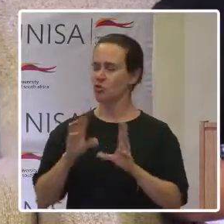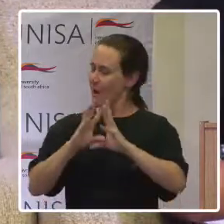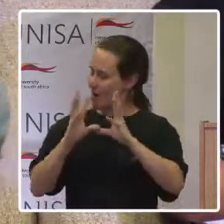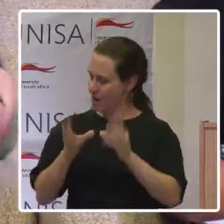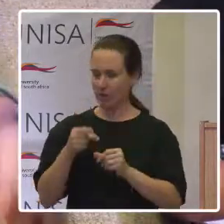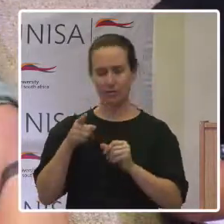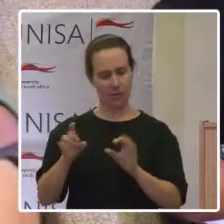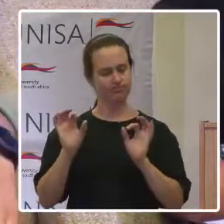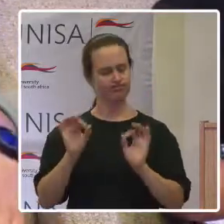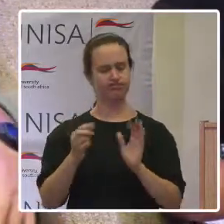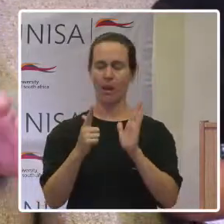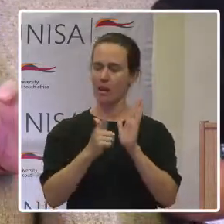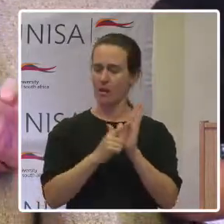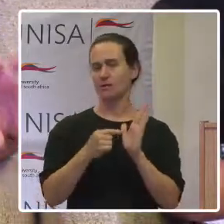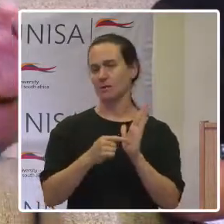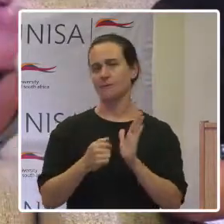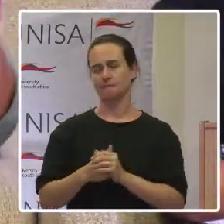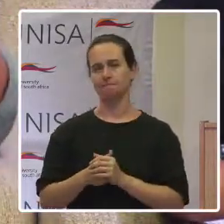and legal, as well as